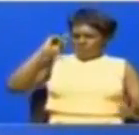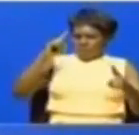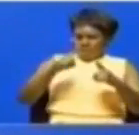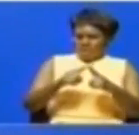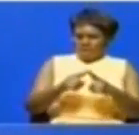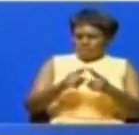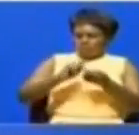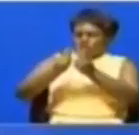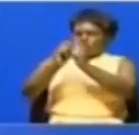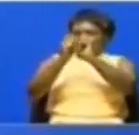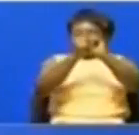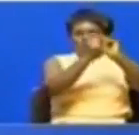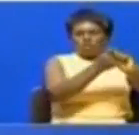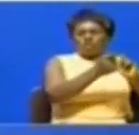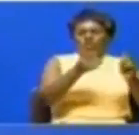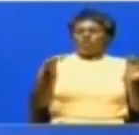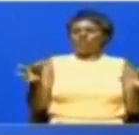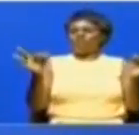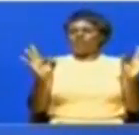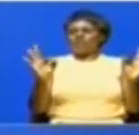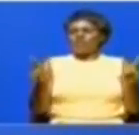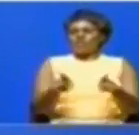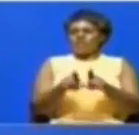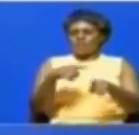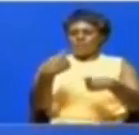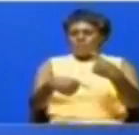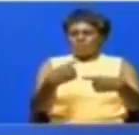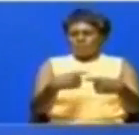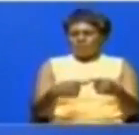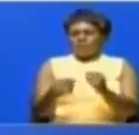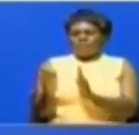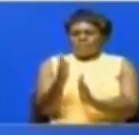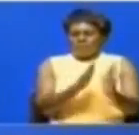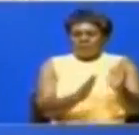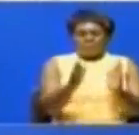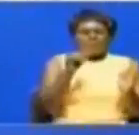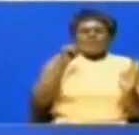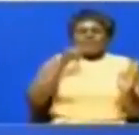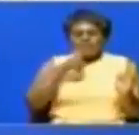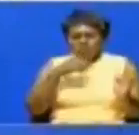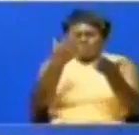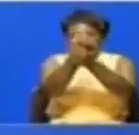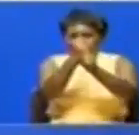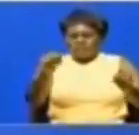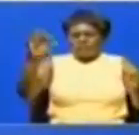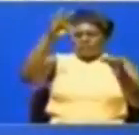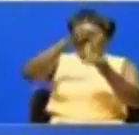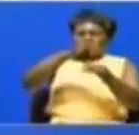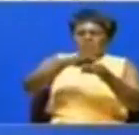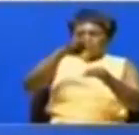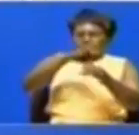make internal changes to our personnel and processes as we prepare for the fresh presidential election in 60